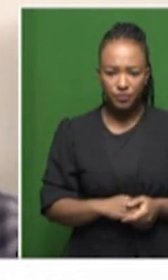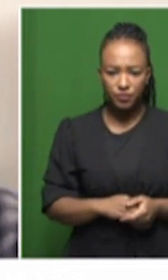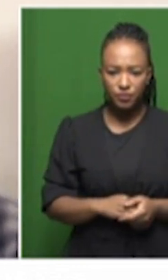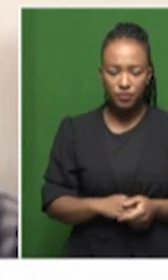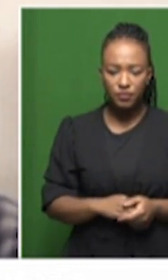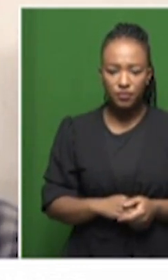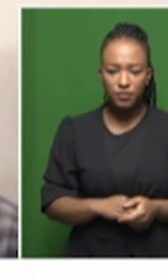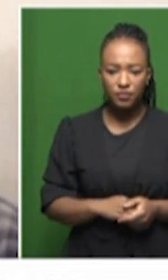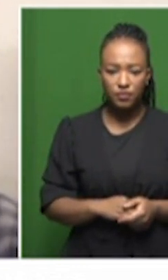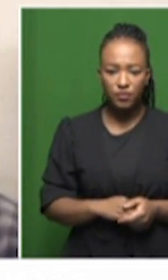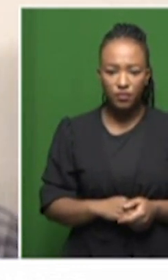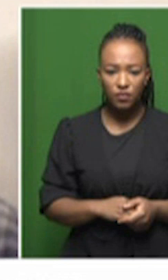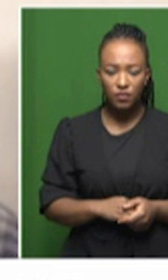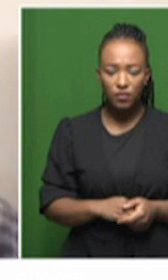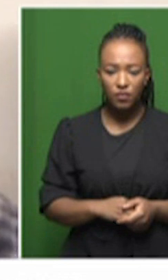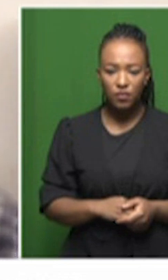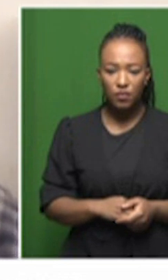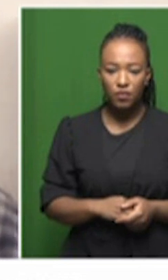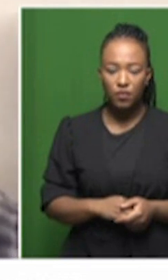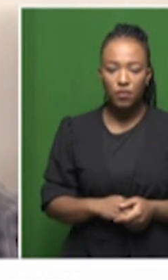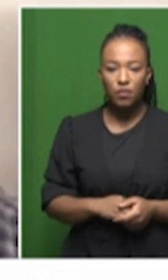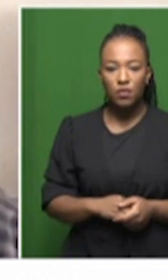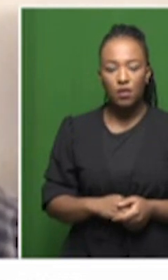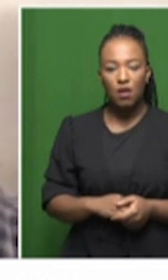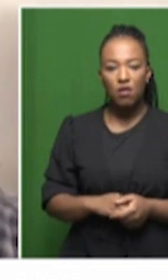So, from a regulatory point of view,